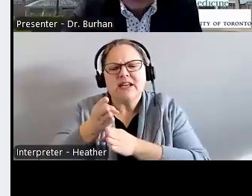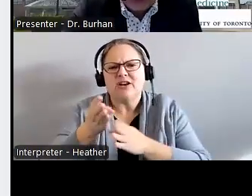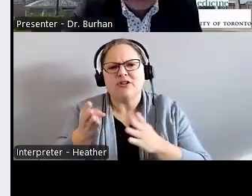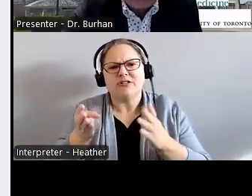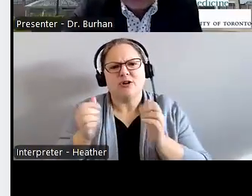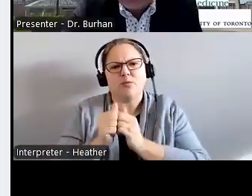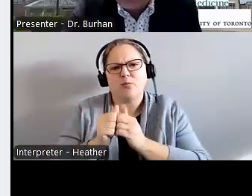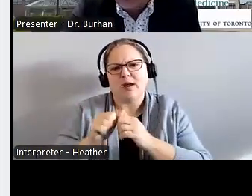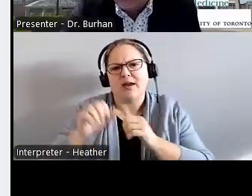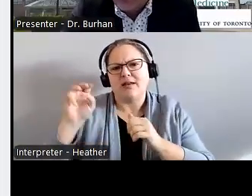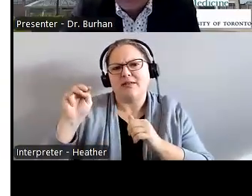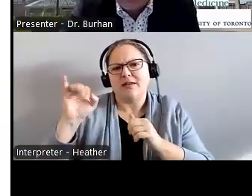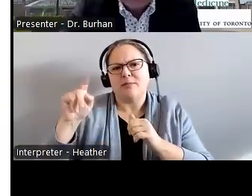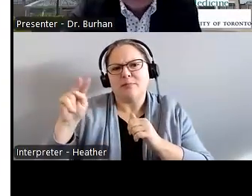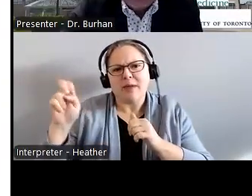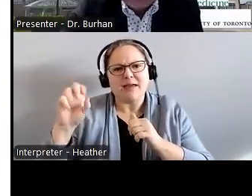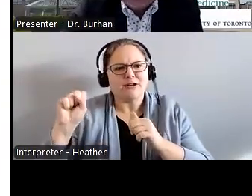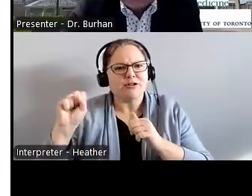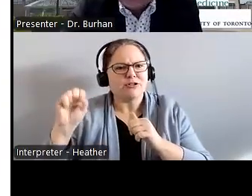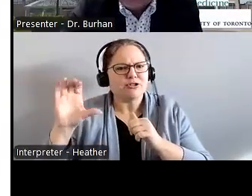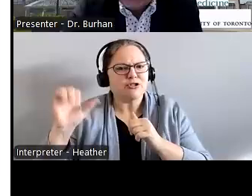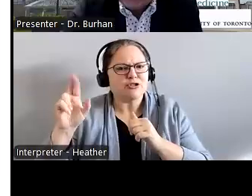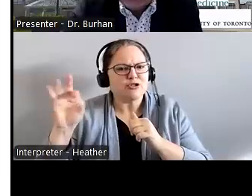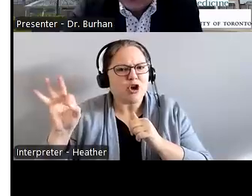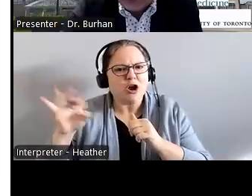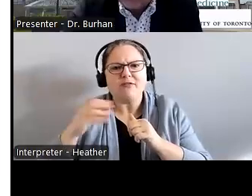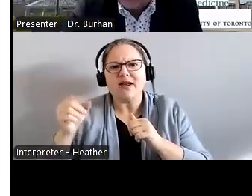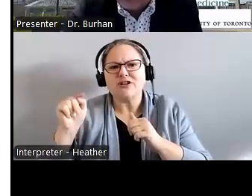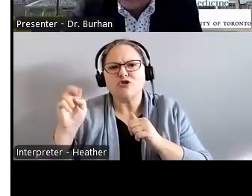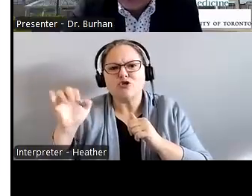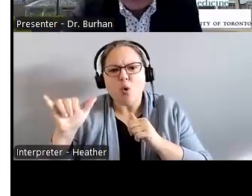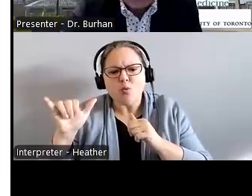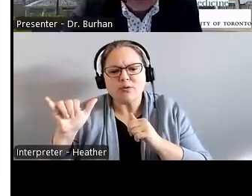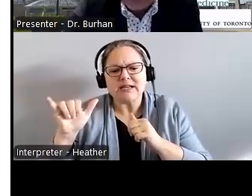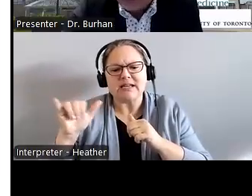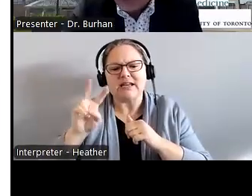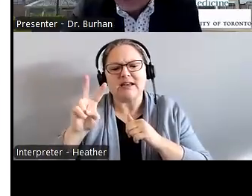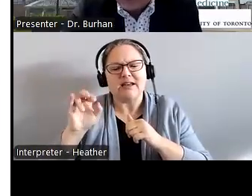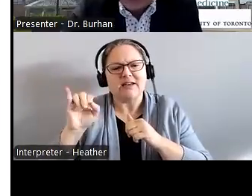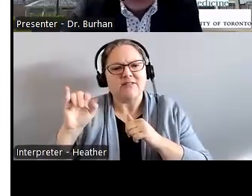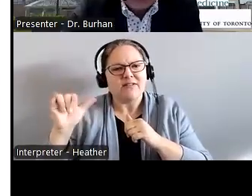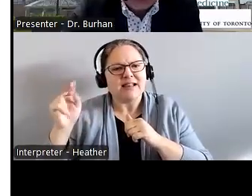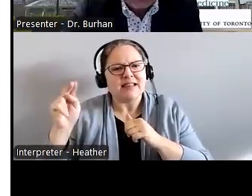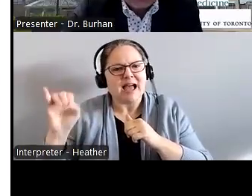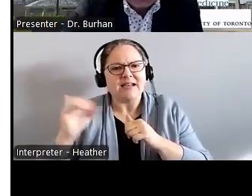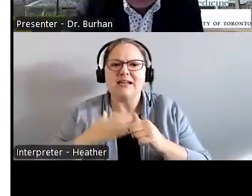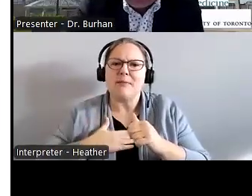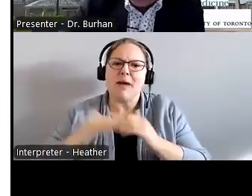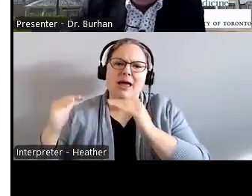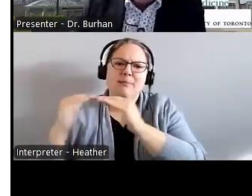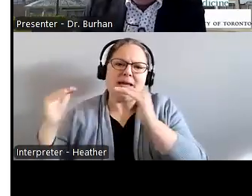Michael Scharf and Tony Villani and Mona Nikolai, who were my classmates. So appreciate the introduction,